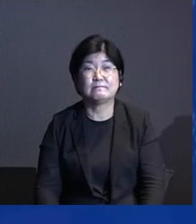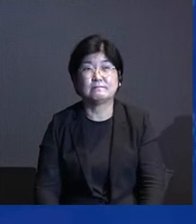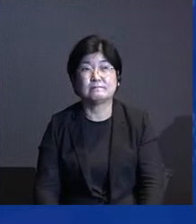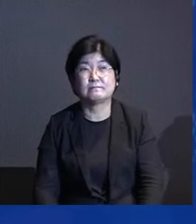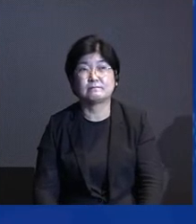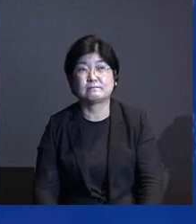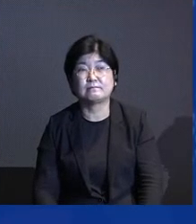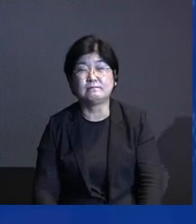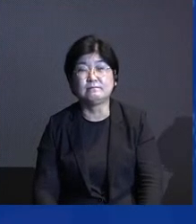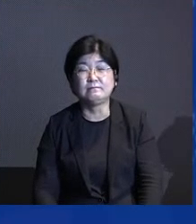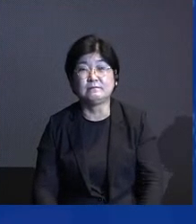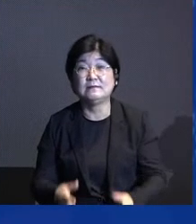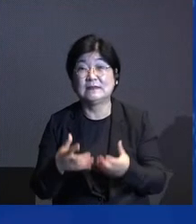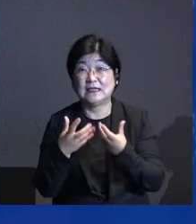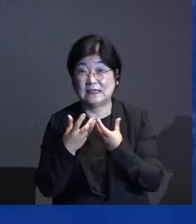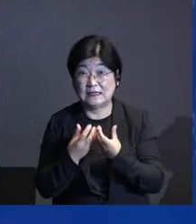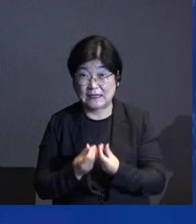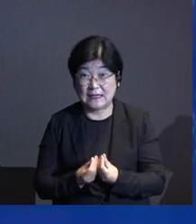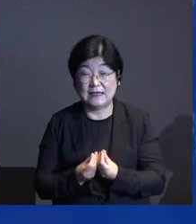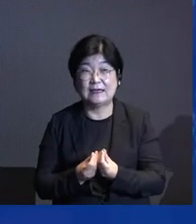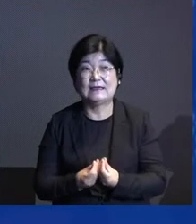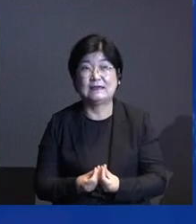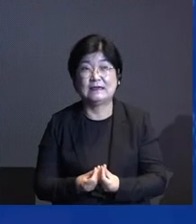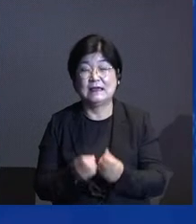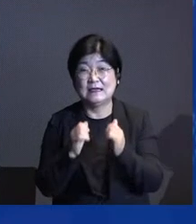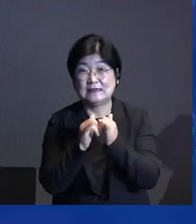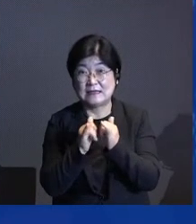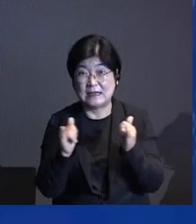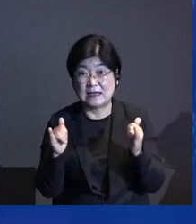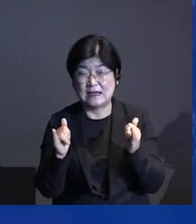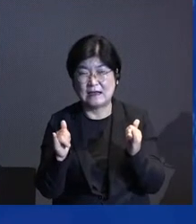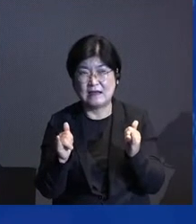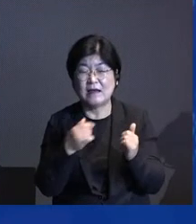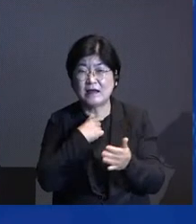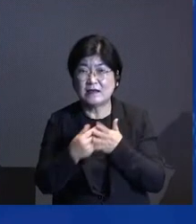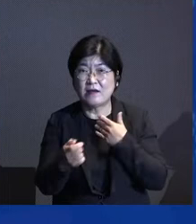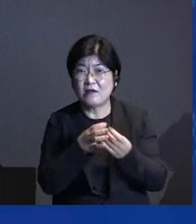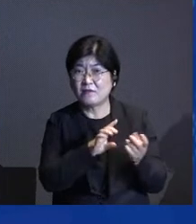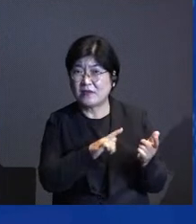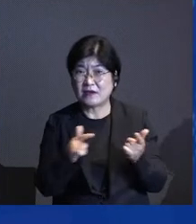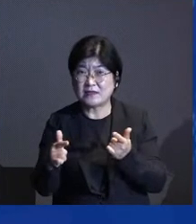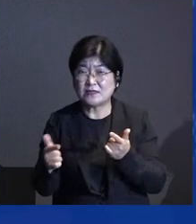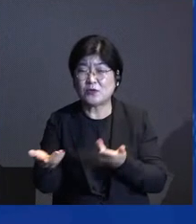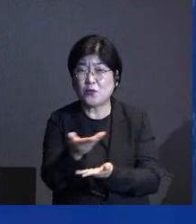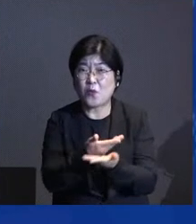chicken raising group, where people will share experience in raising chicken or doing business